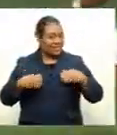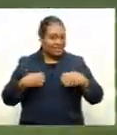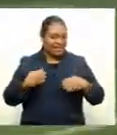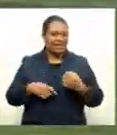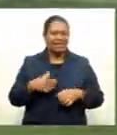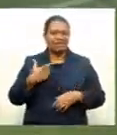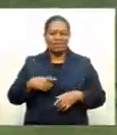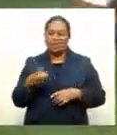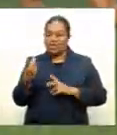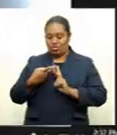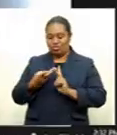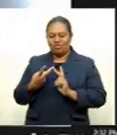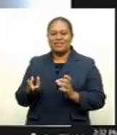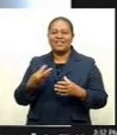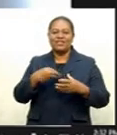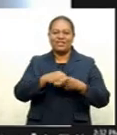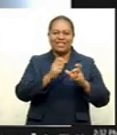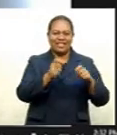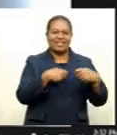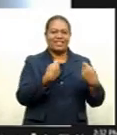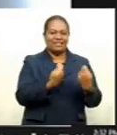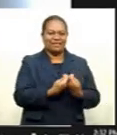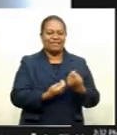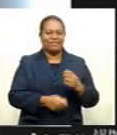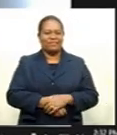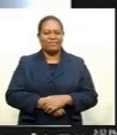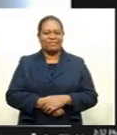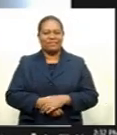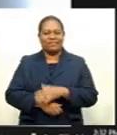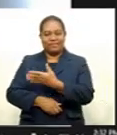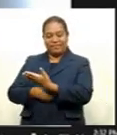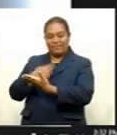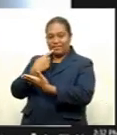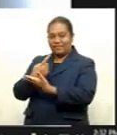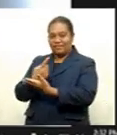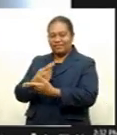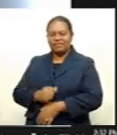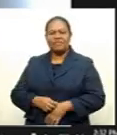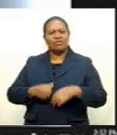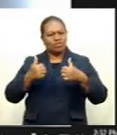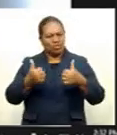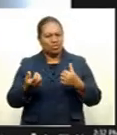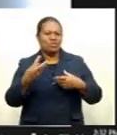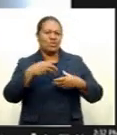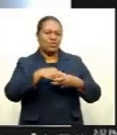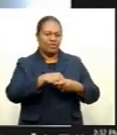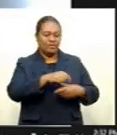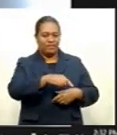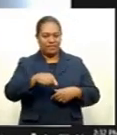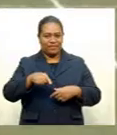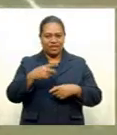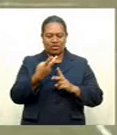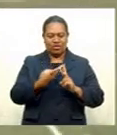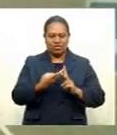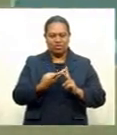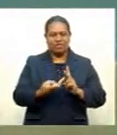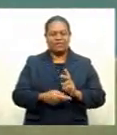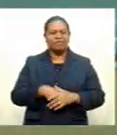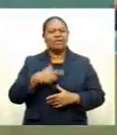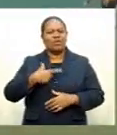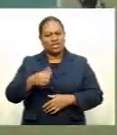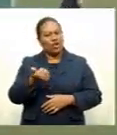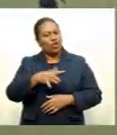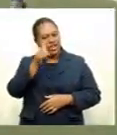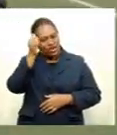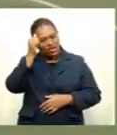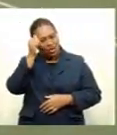pair's inclusion. We have two experienced players for Fiji. They've done things that everybody knows,